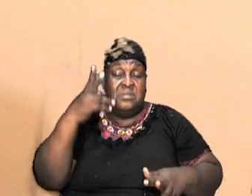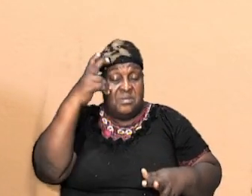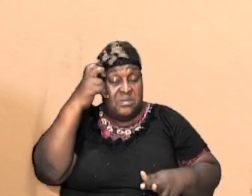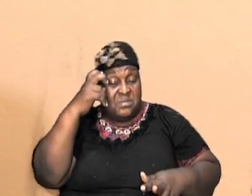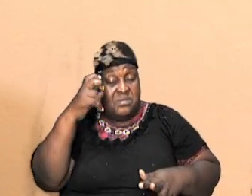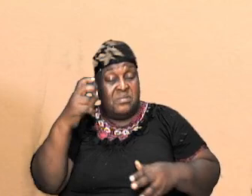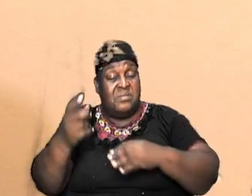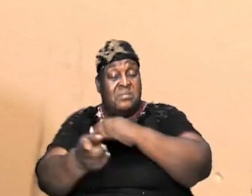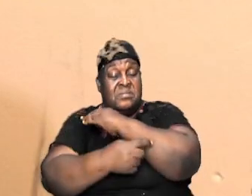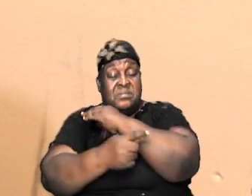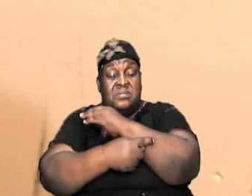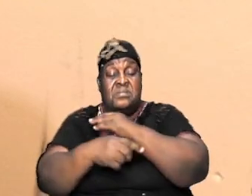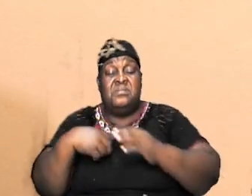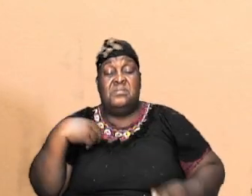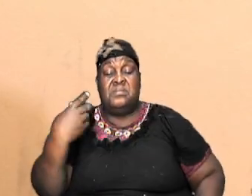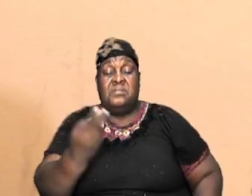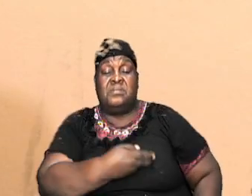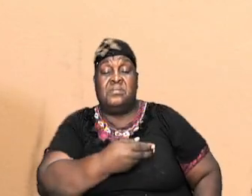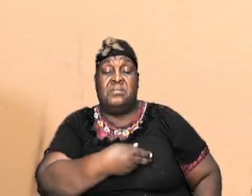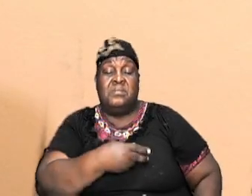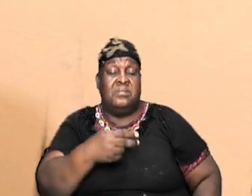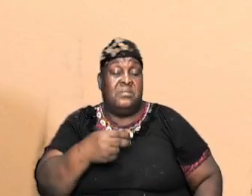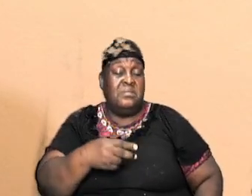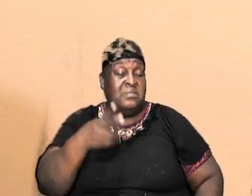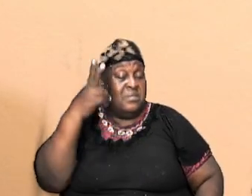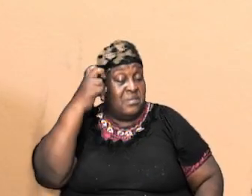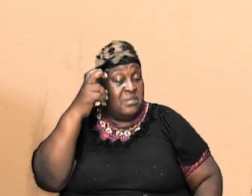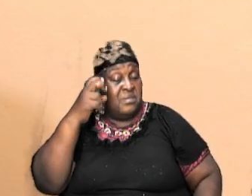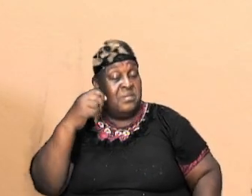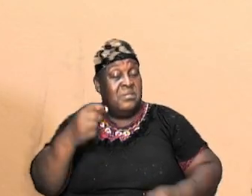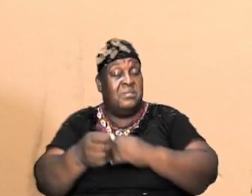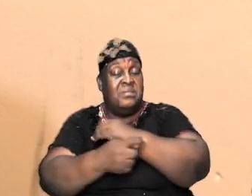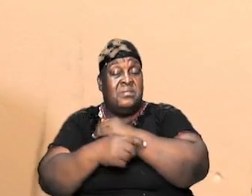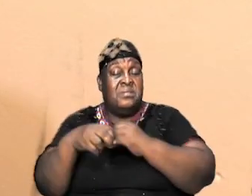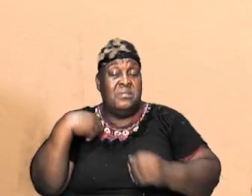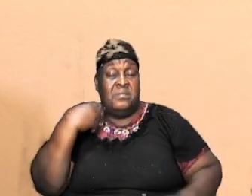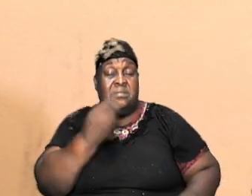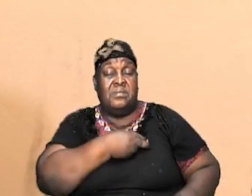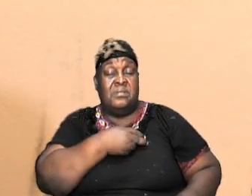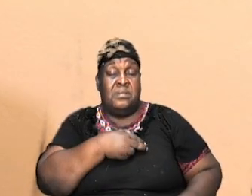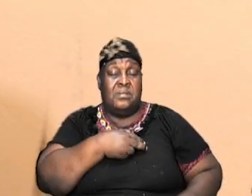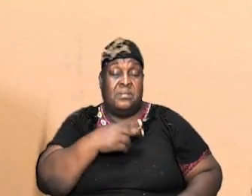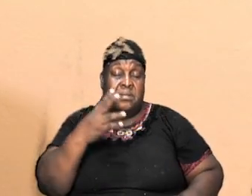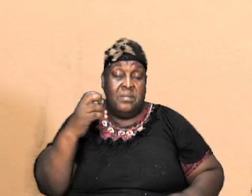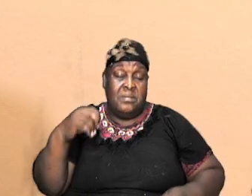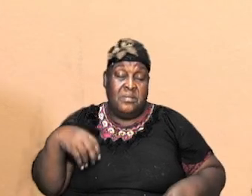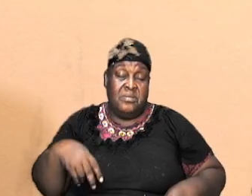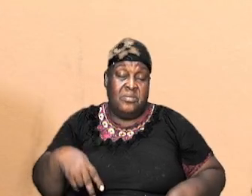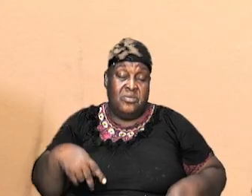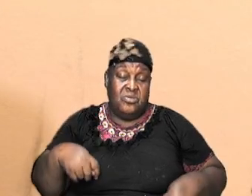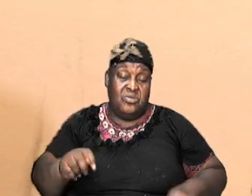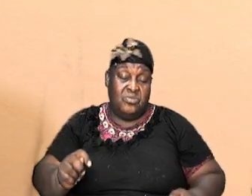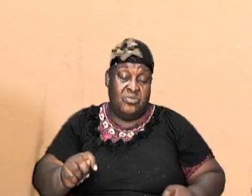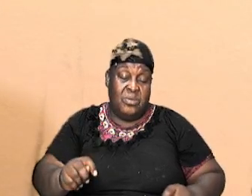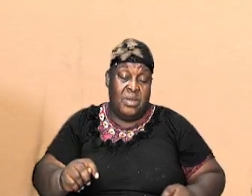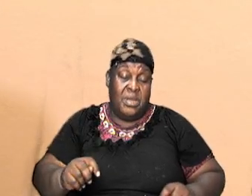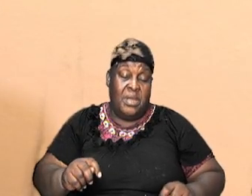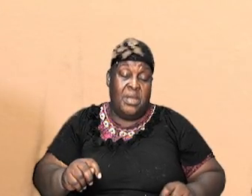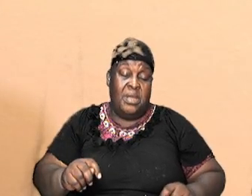right? The devil tempts us by trying to get us to